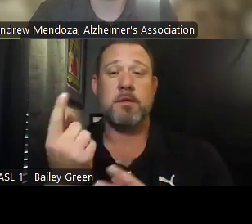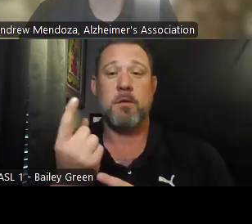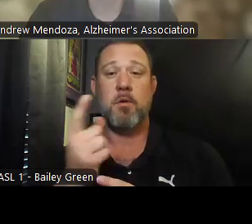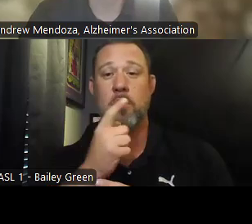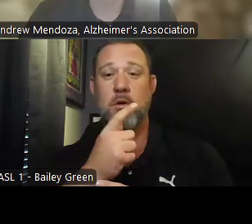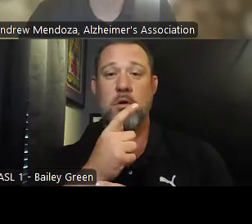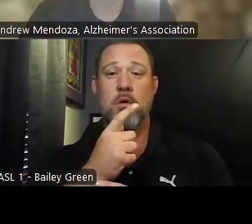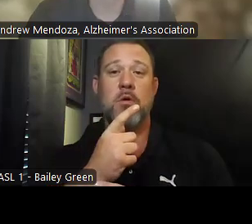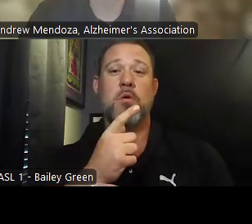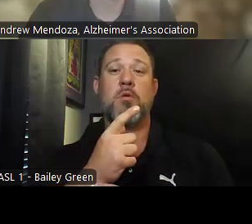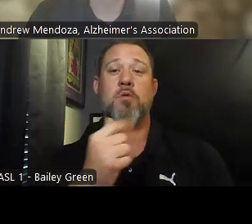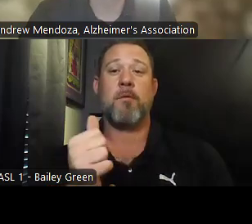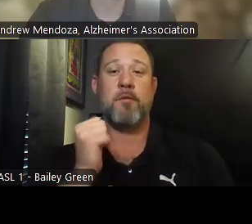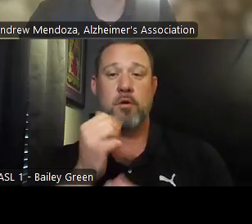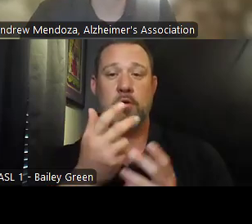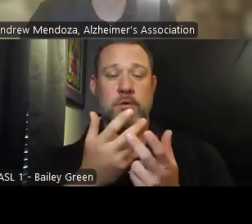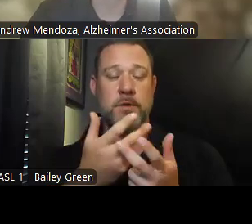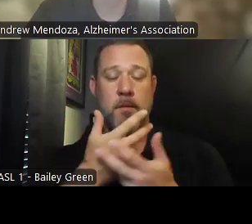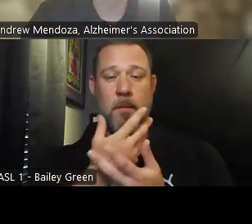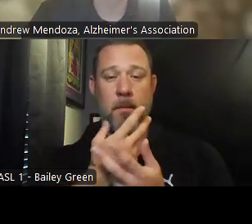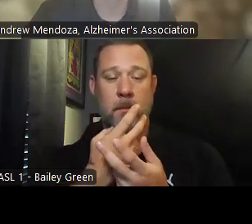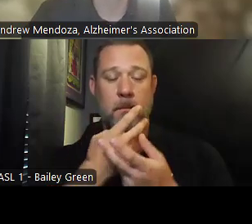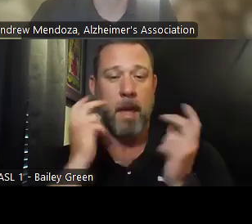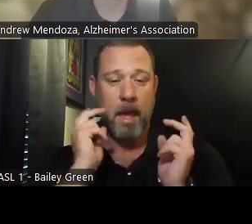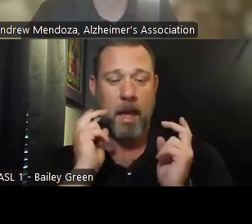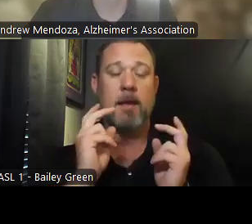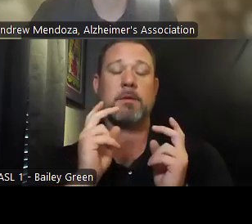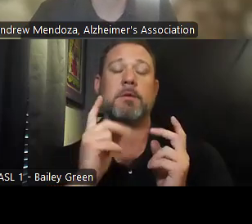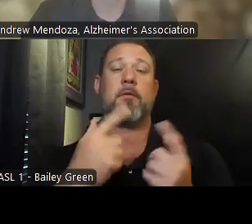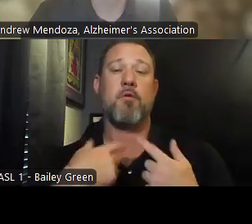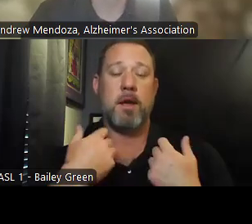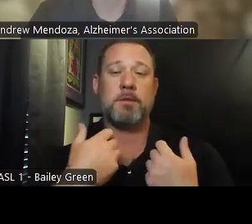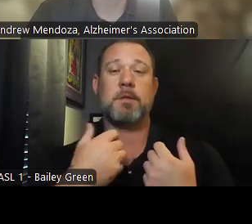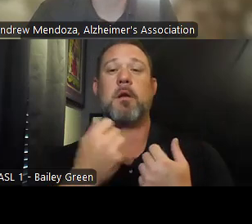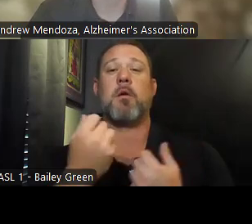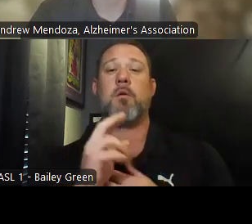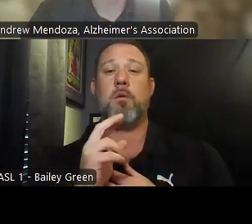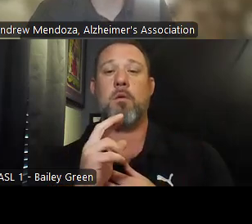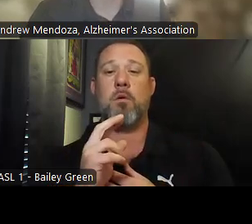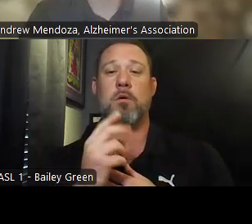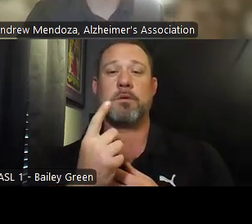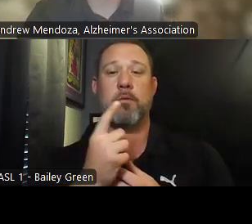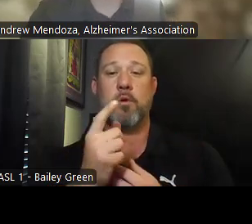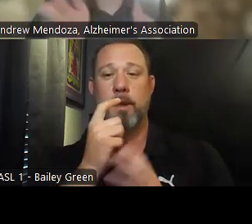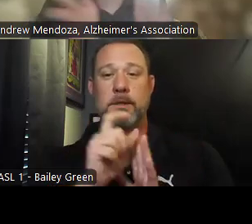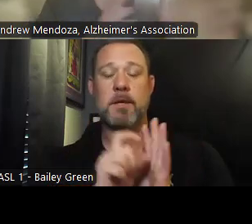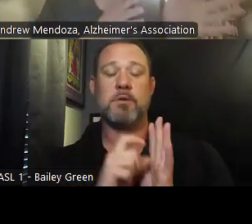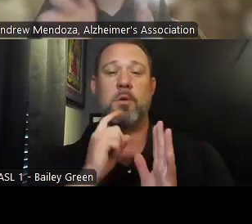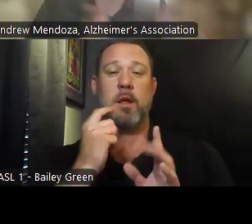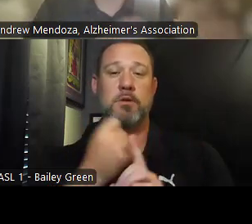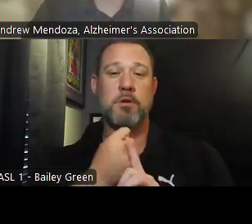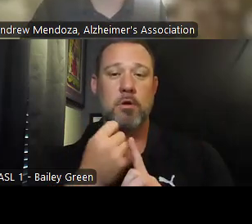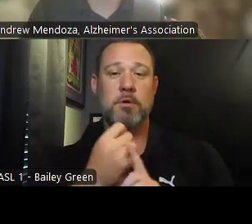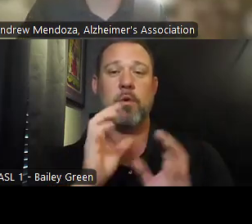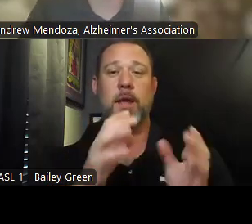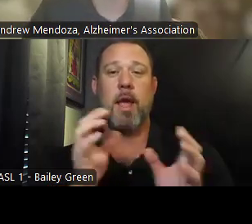a mask or refuses to wear a mask in the presence of a resident and someone that had been sexually assaulted were